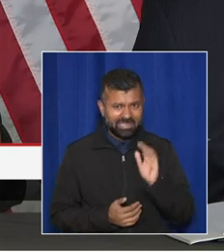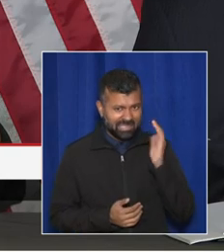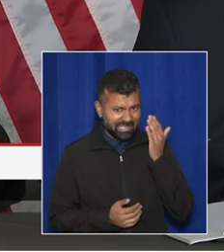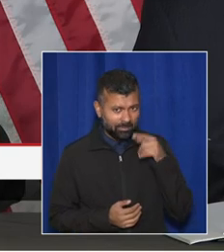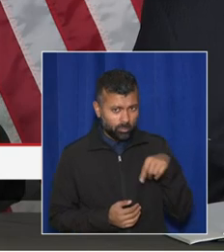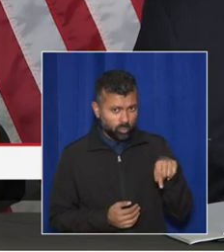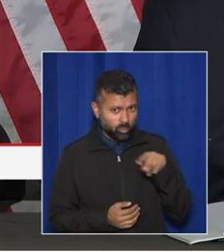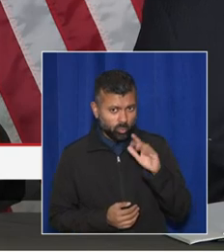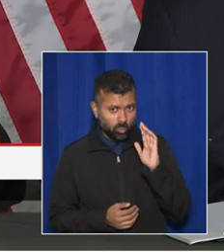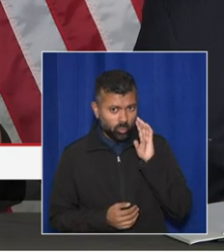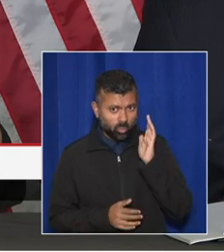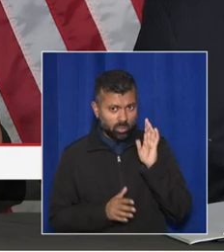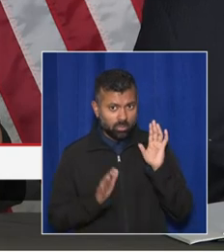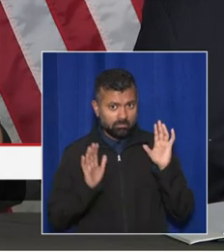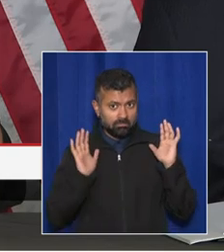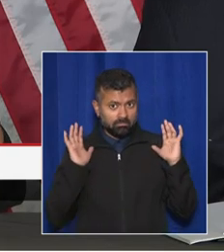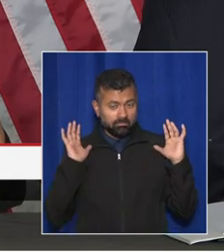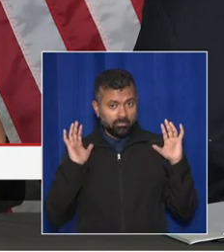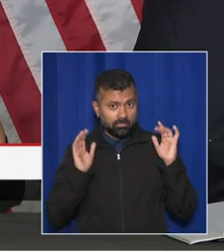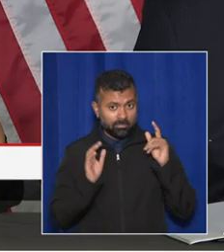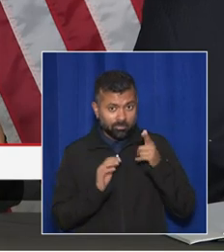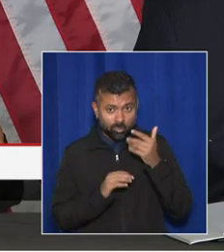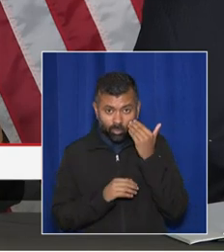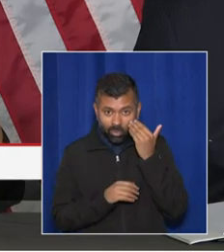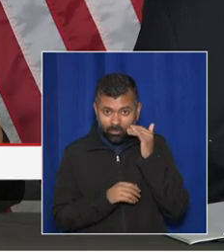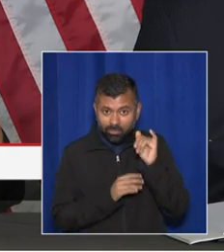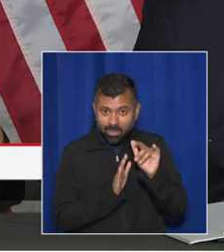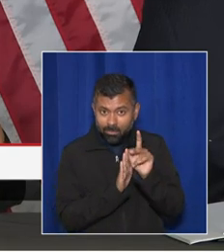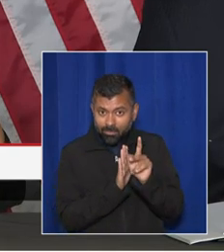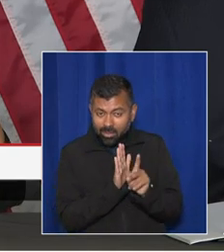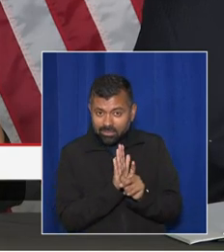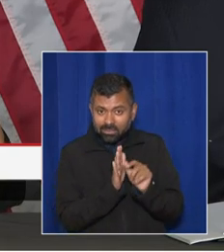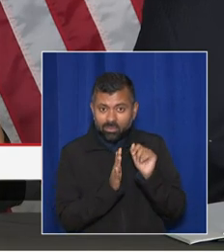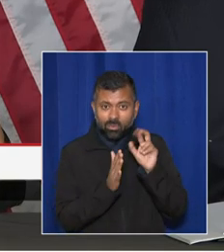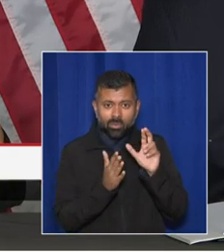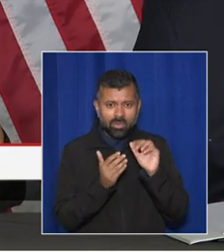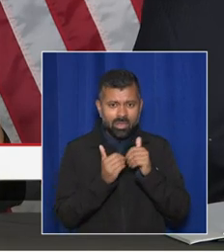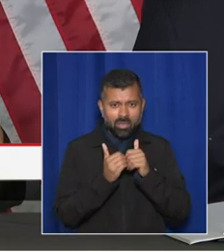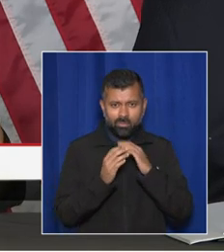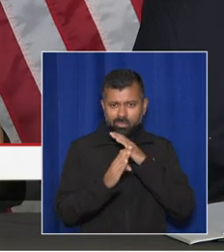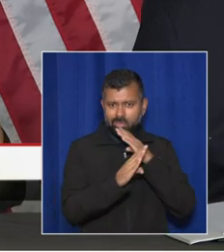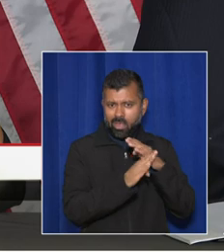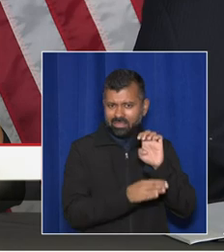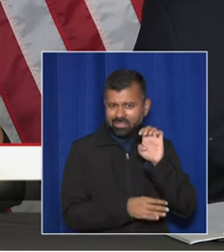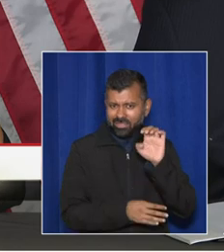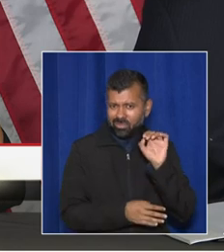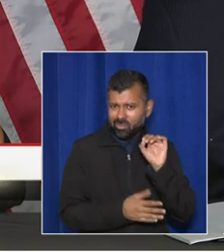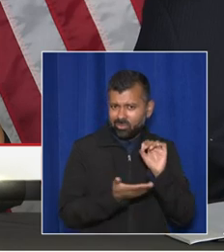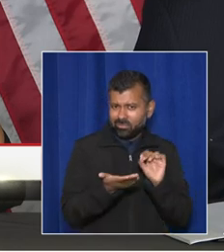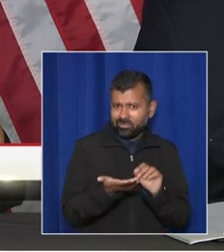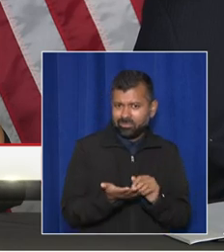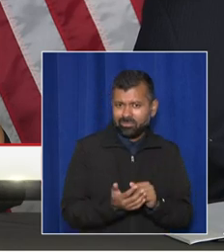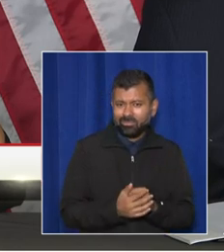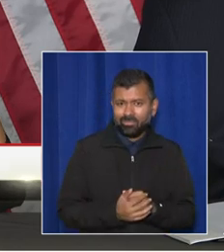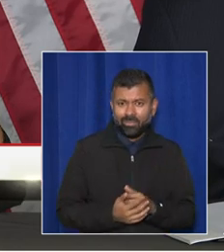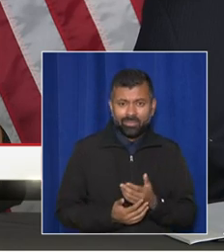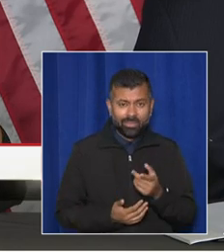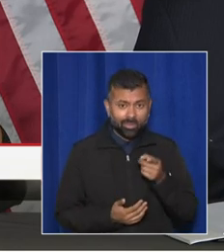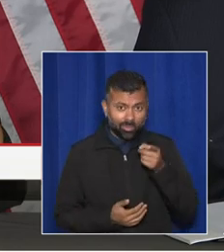you've referred to in the past as shared priorities that are moving forward between your administration and